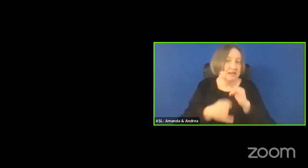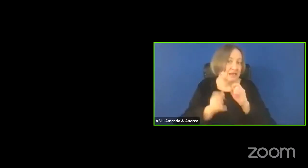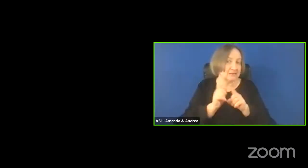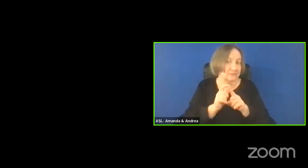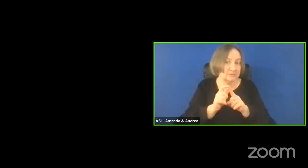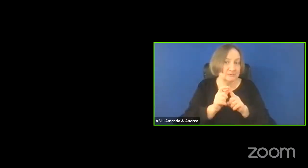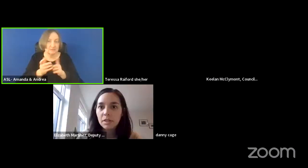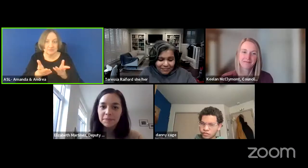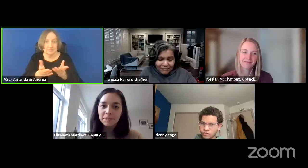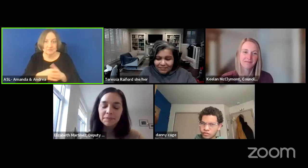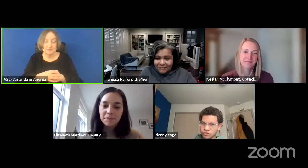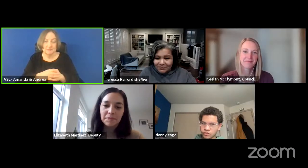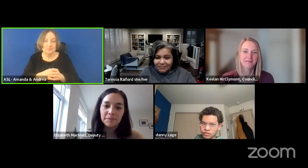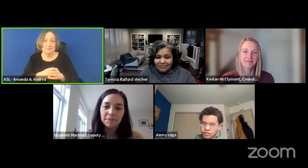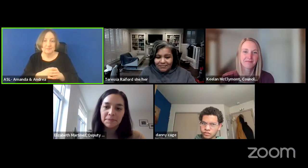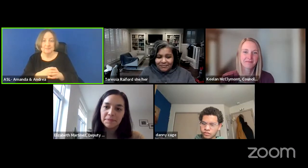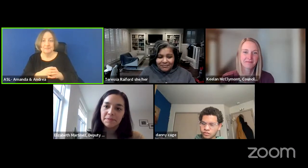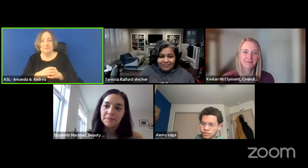words?